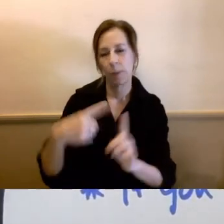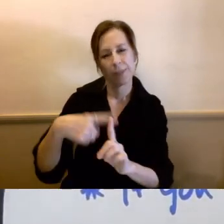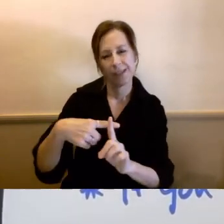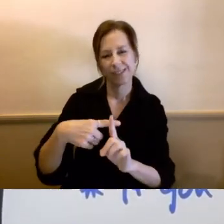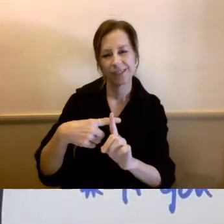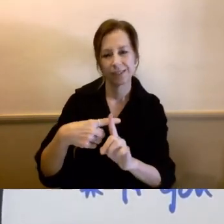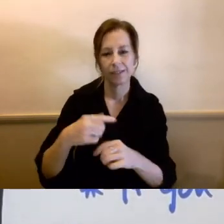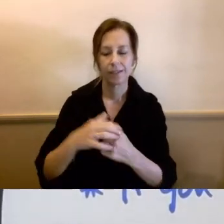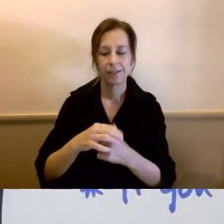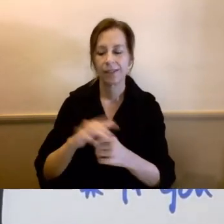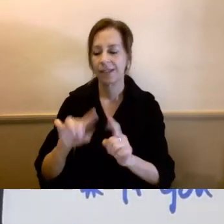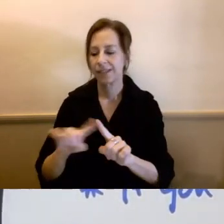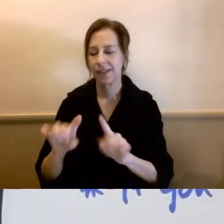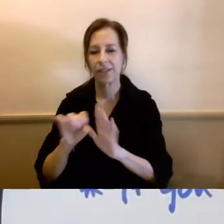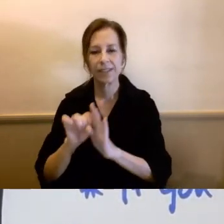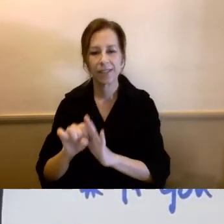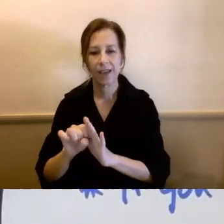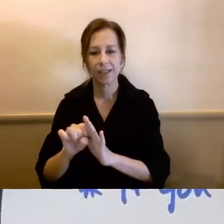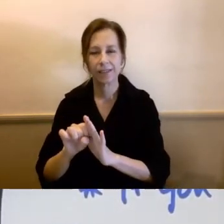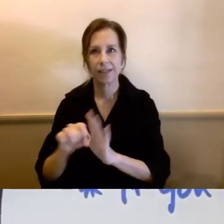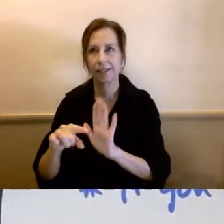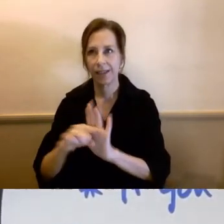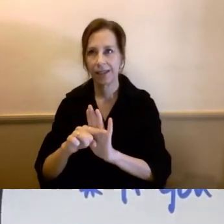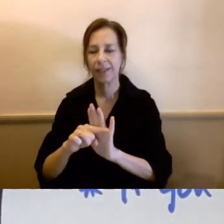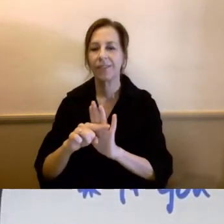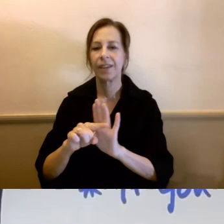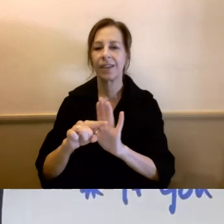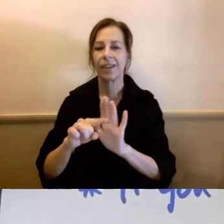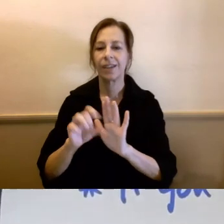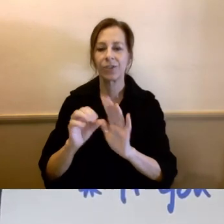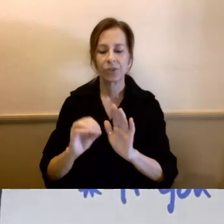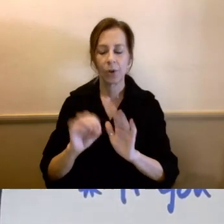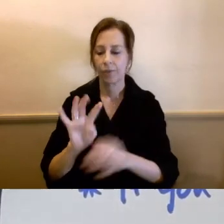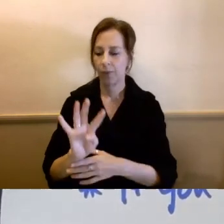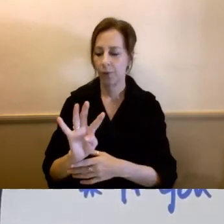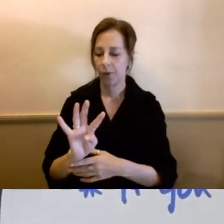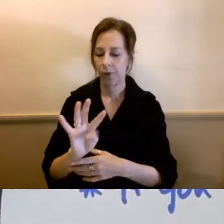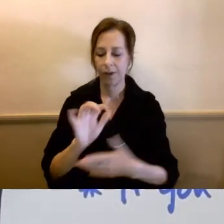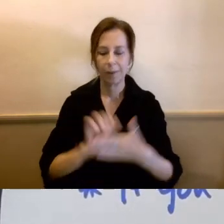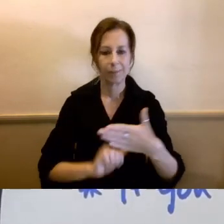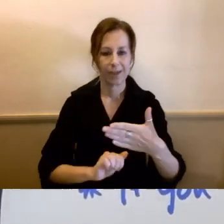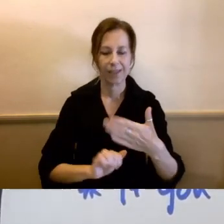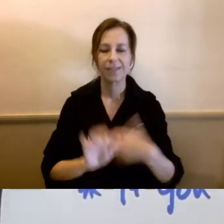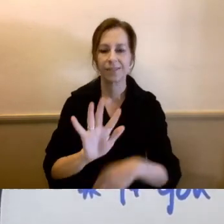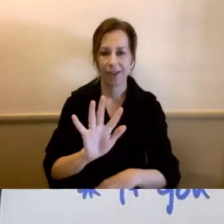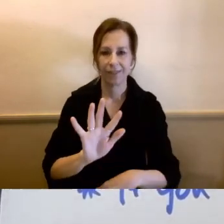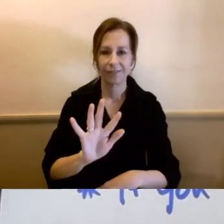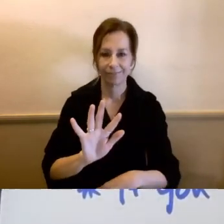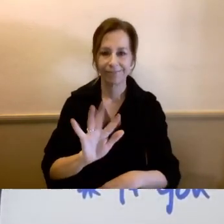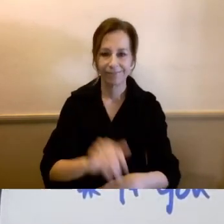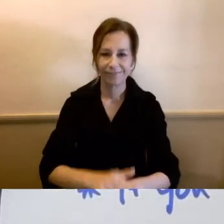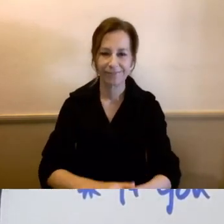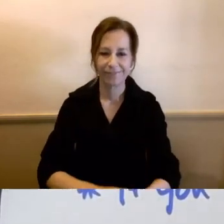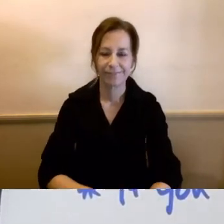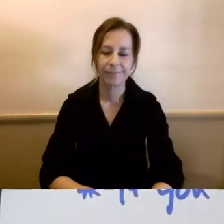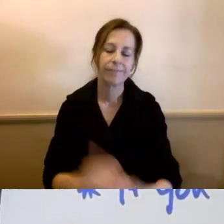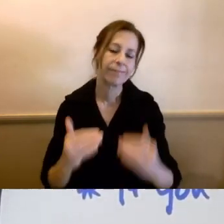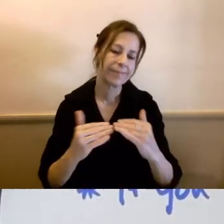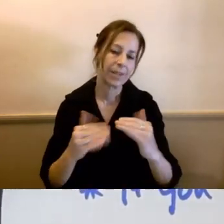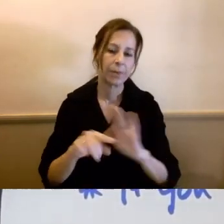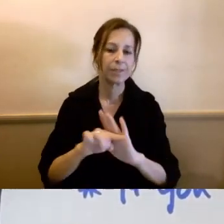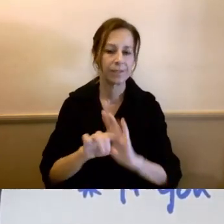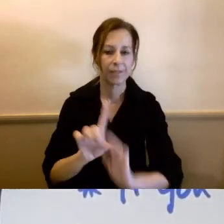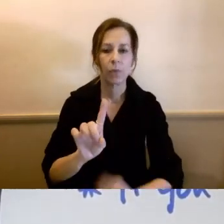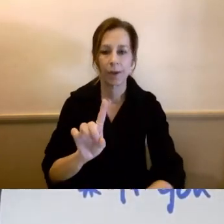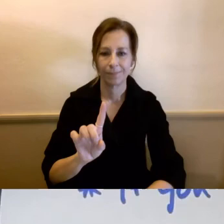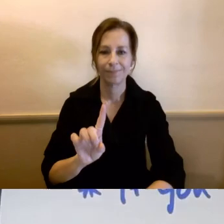4 plus 5. Different signs negative, so 4 minus 5, which